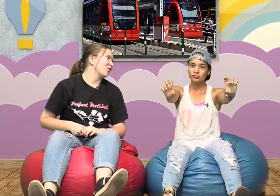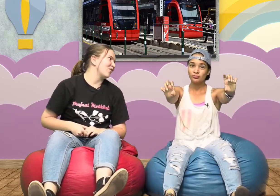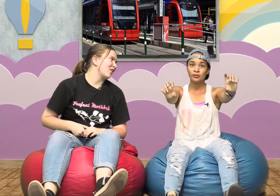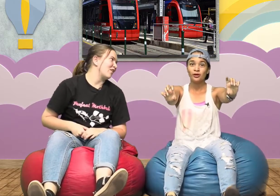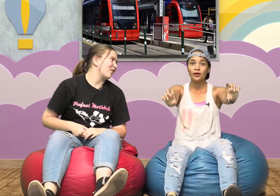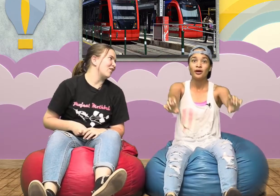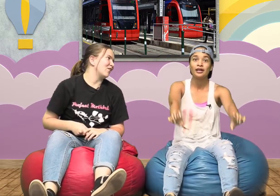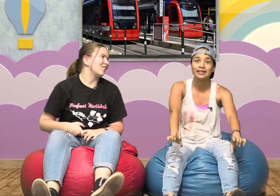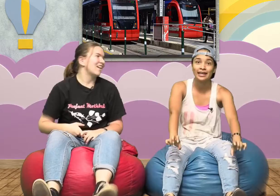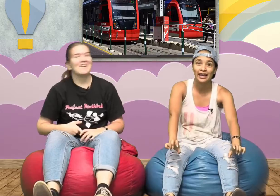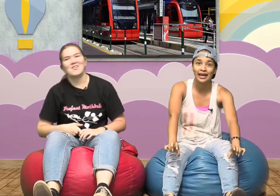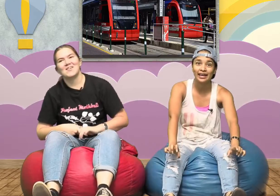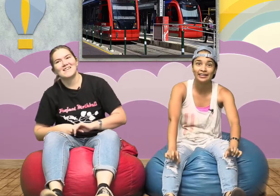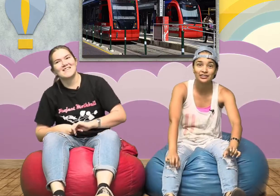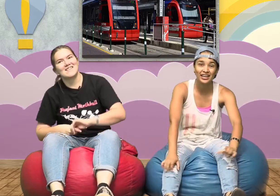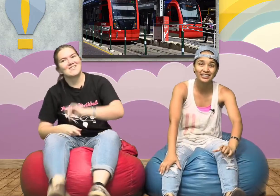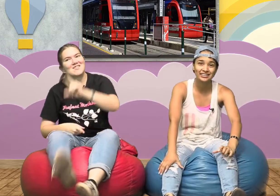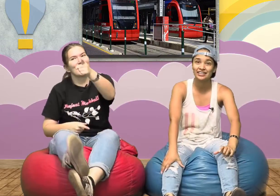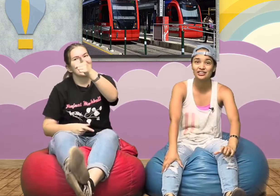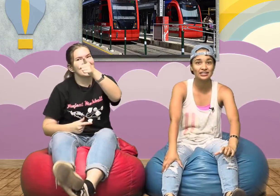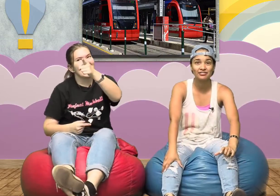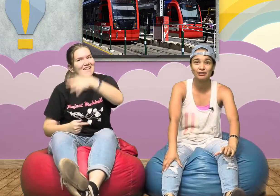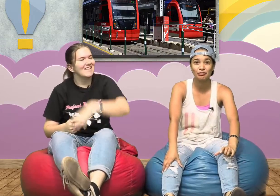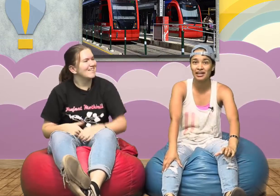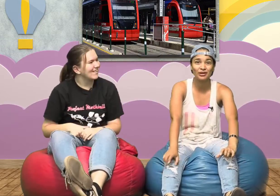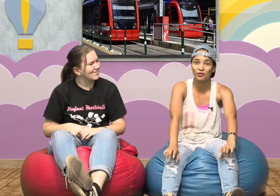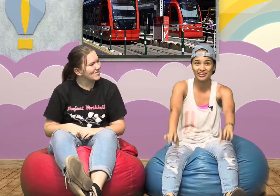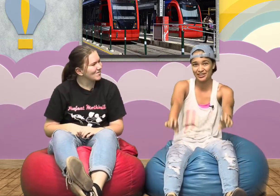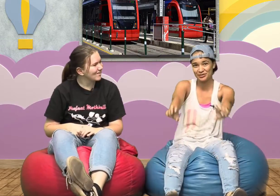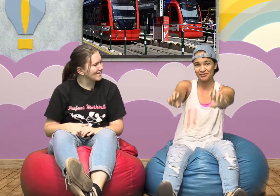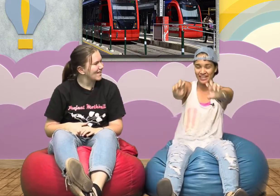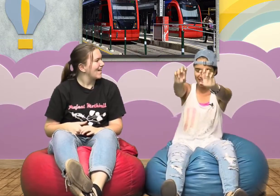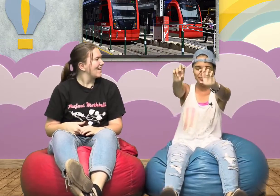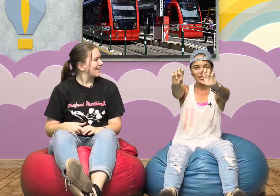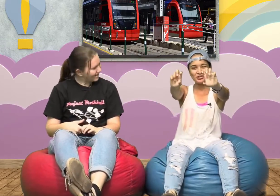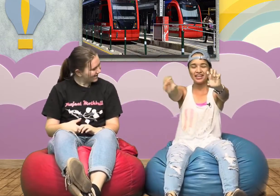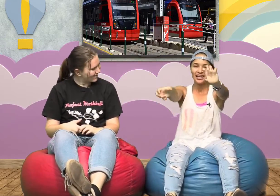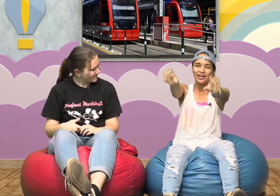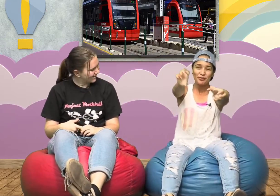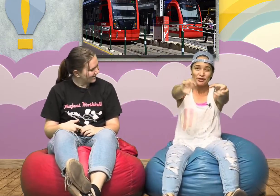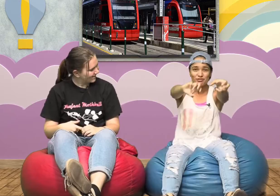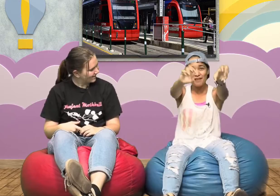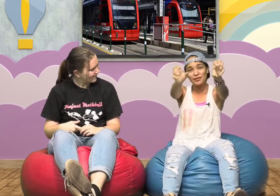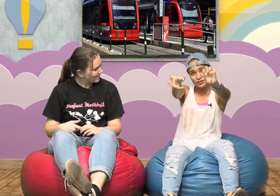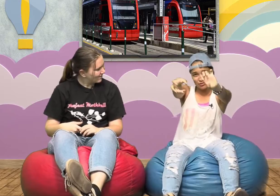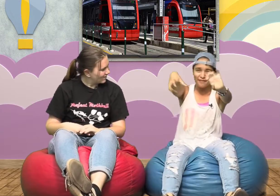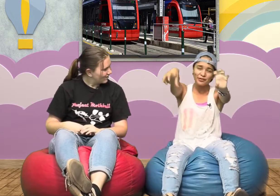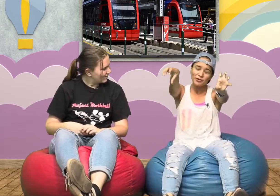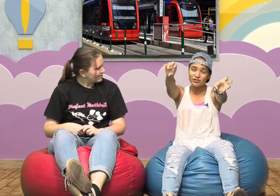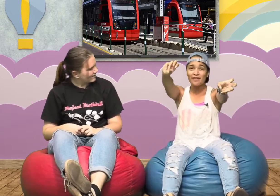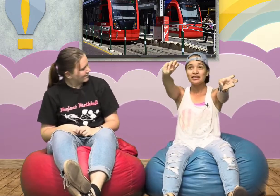Kids on the road. And you can Yes, listen guys to can Zoe just and even play Zacky the tell you audio. stories. Yes, absolutely. Yes. We're